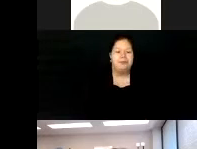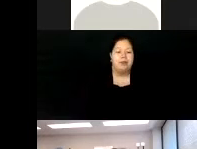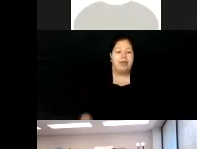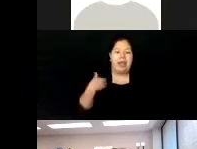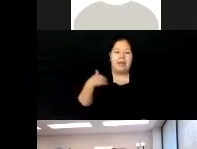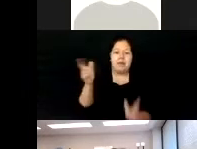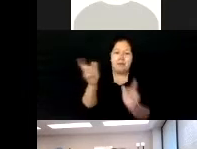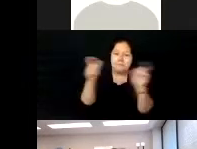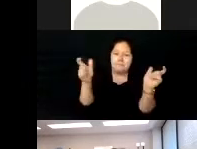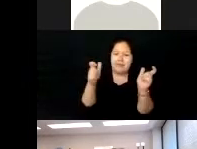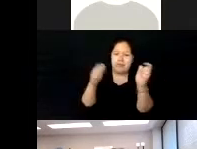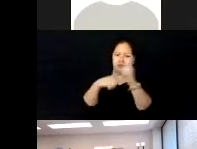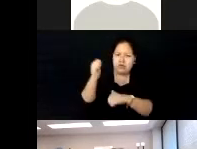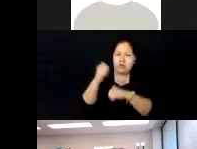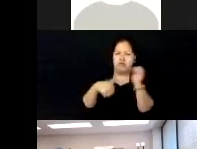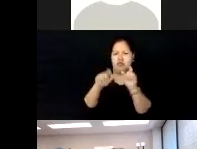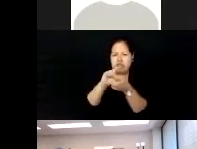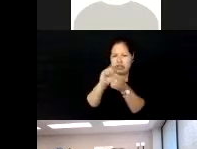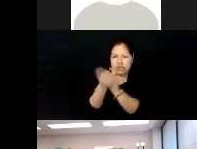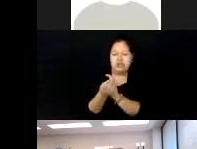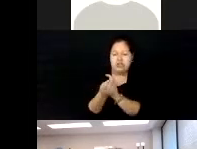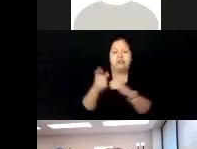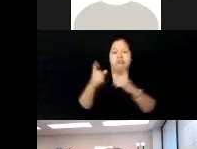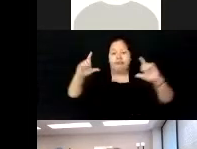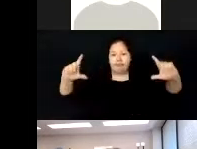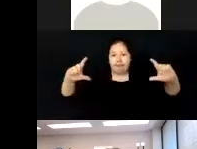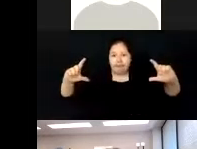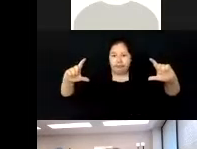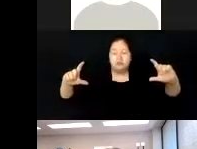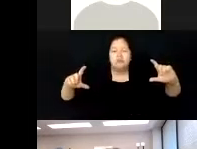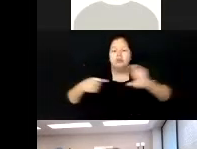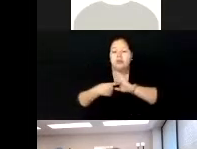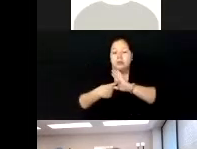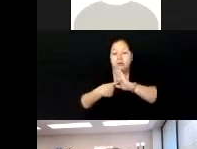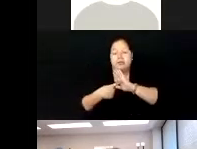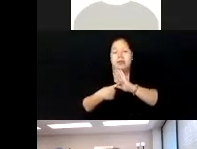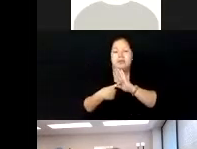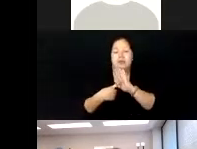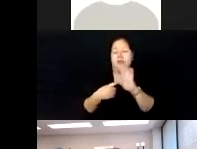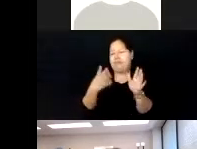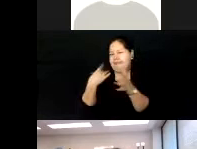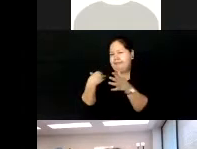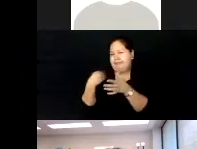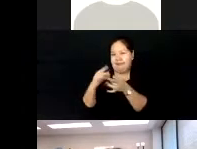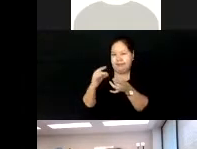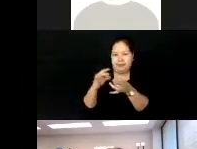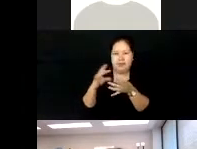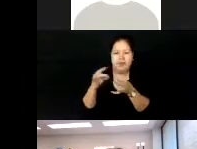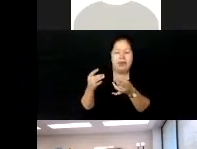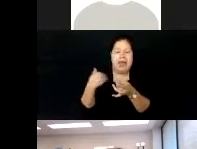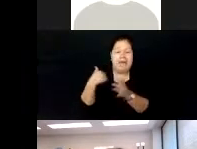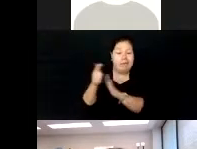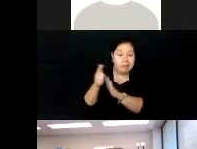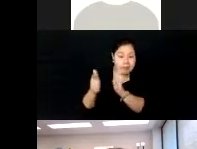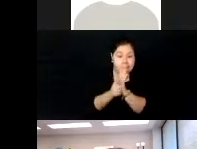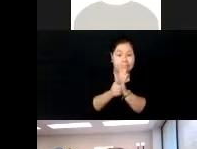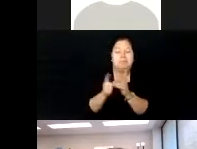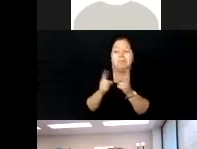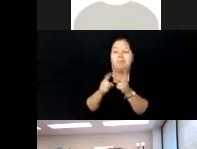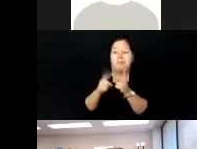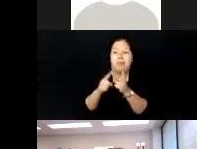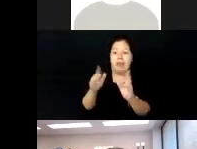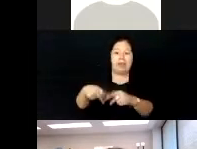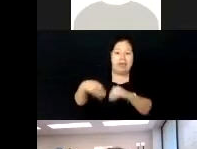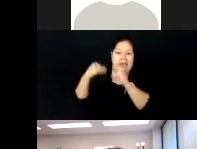structural change agents. For example, as I've referred to previously, we have things like legislation, high-level